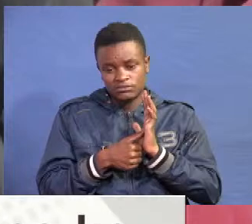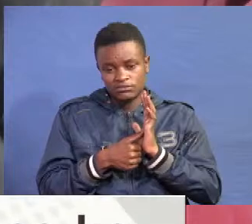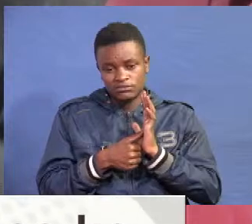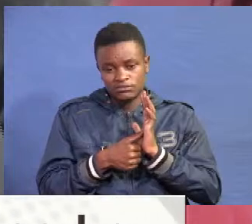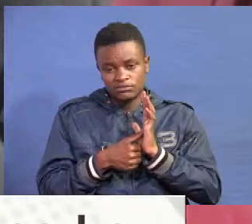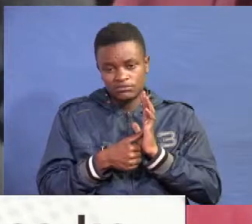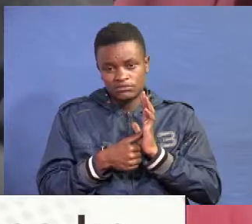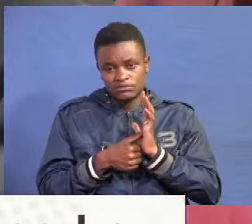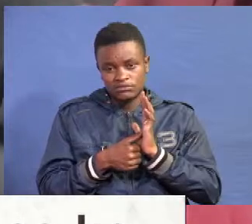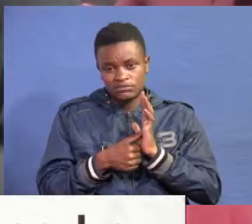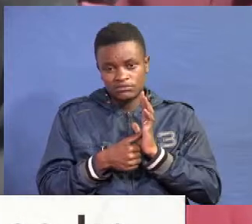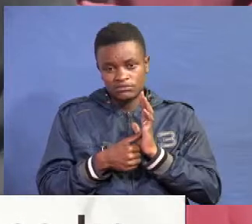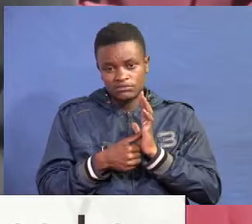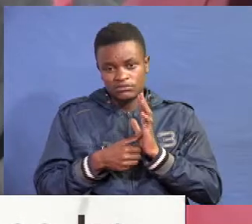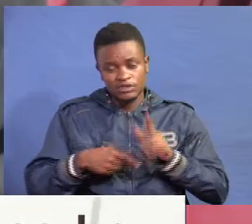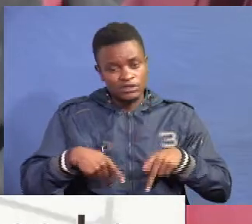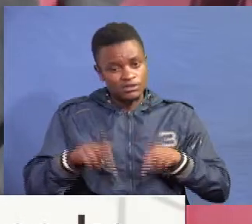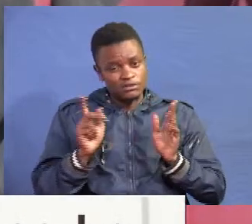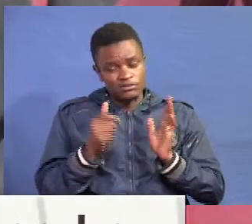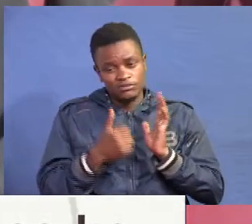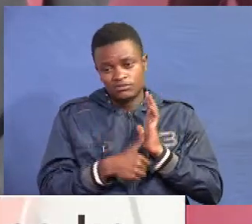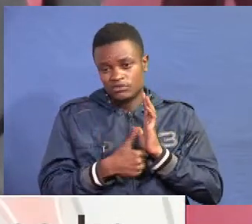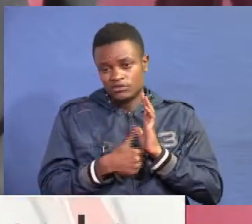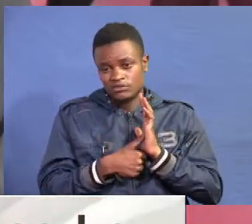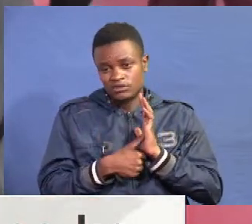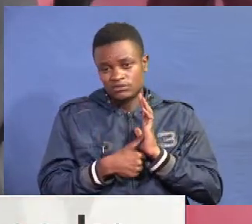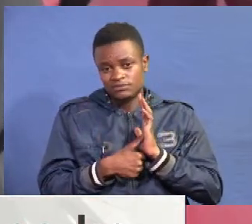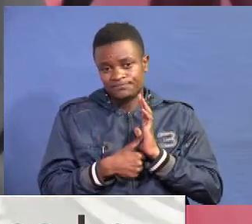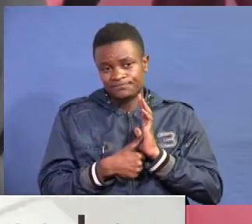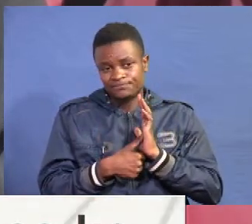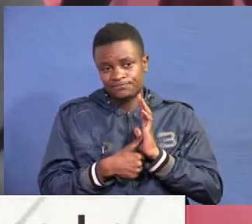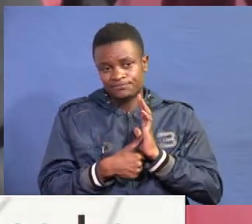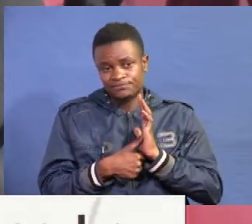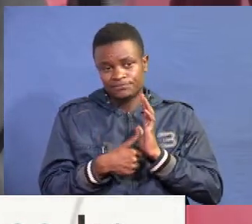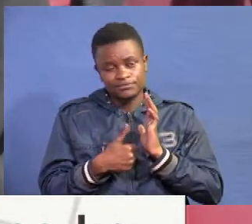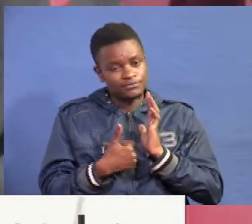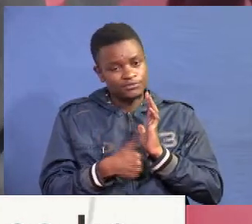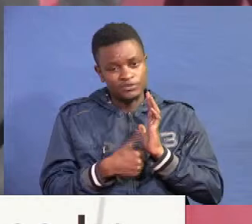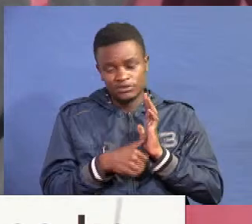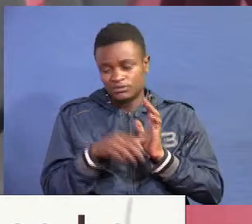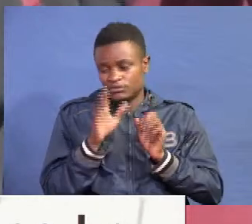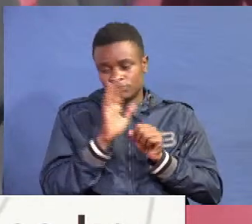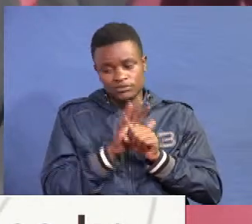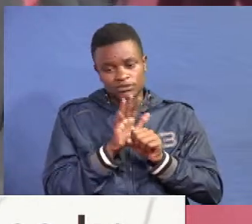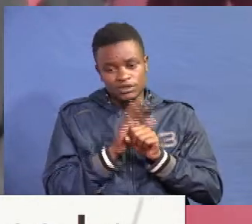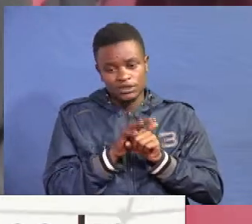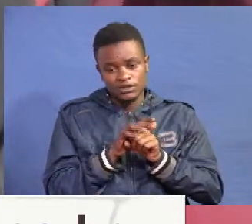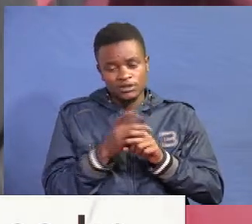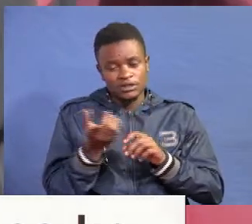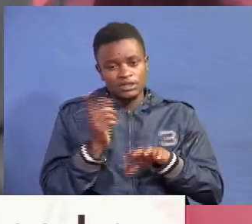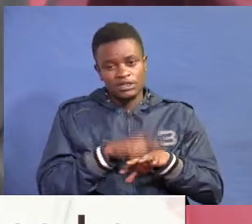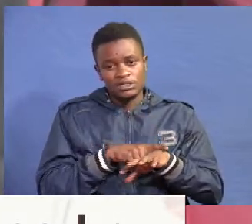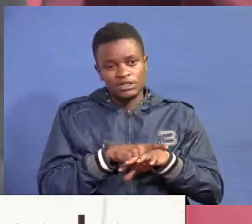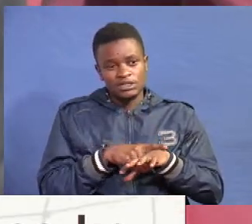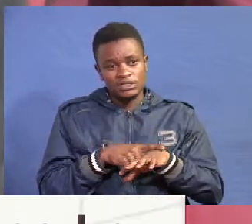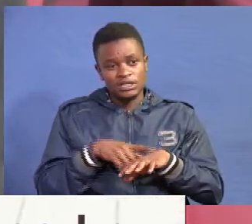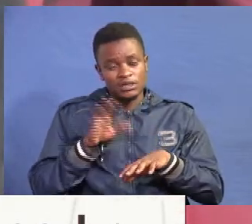Kupita barabara pia ni shida. Tuko shida wengi. Hata mama ikijifungua